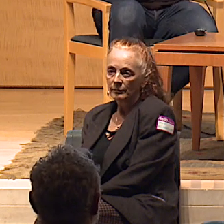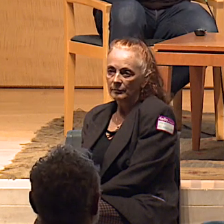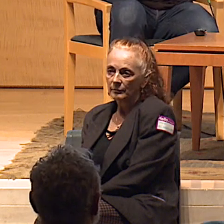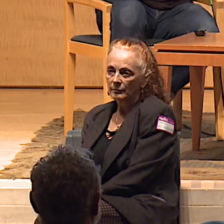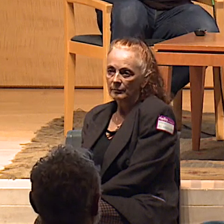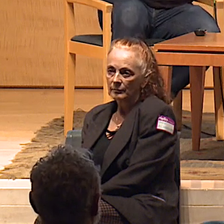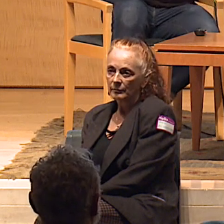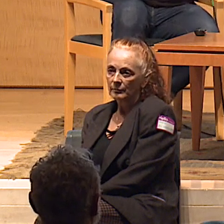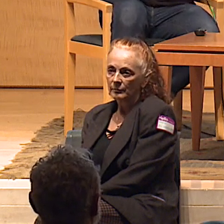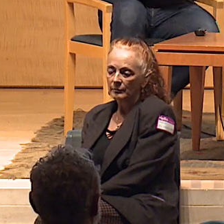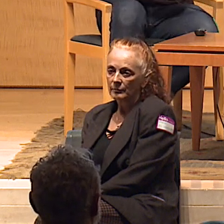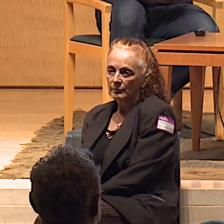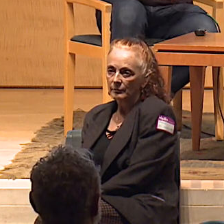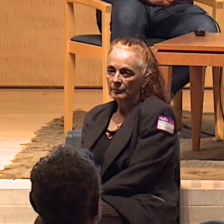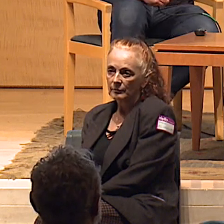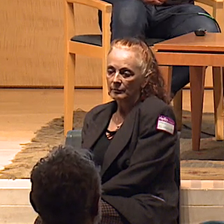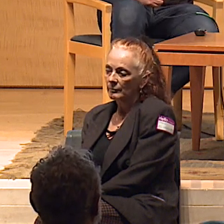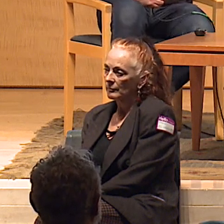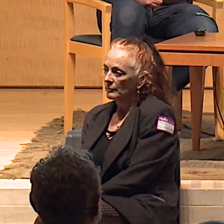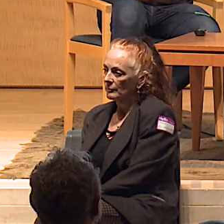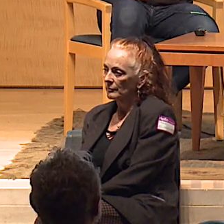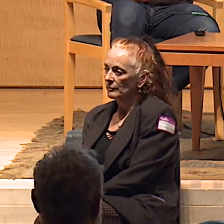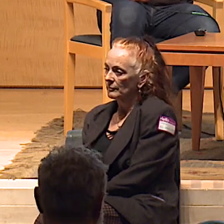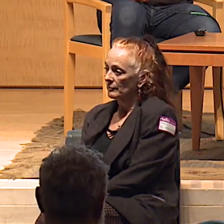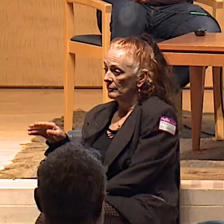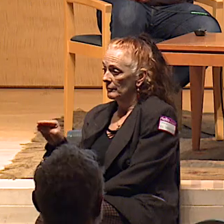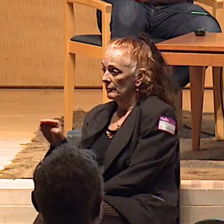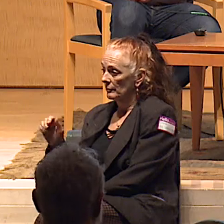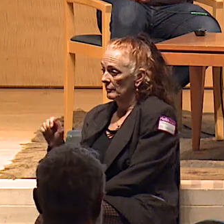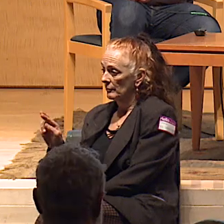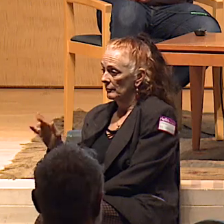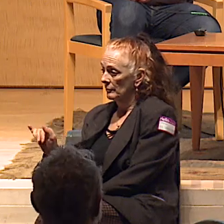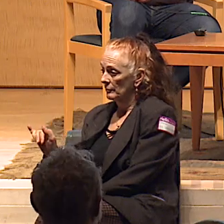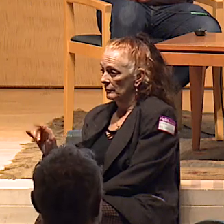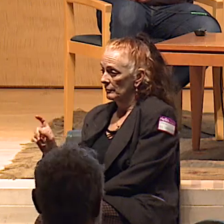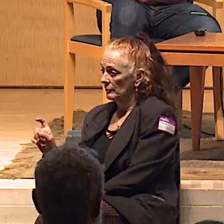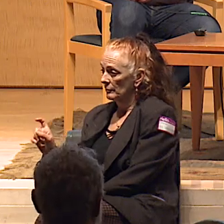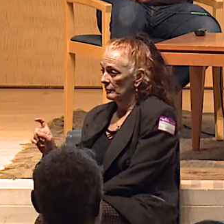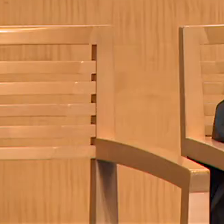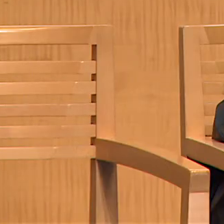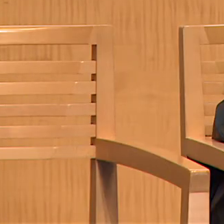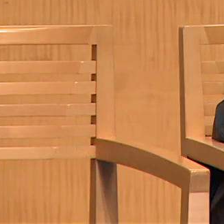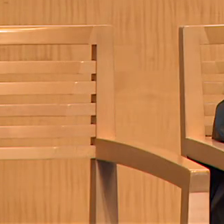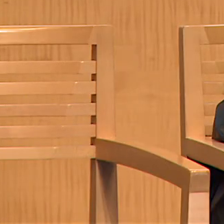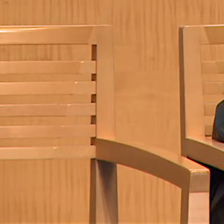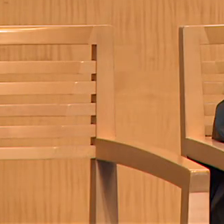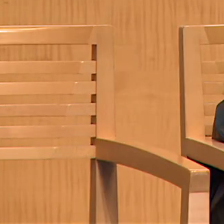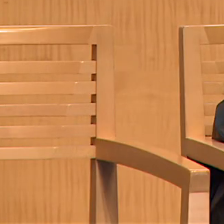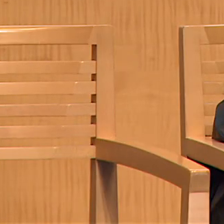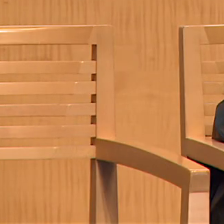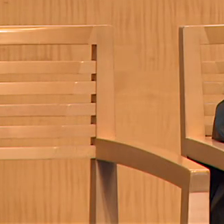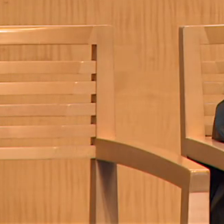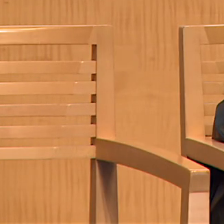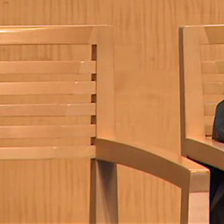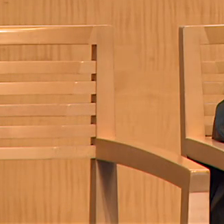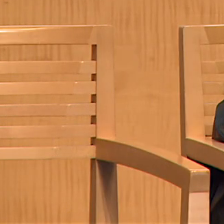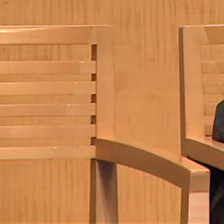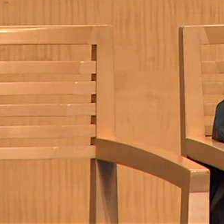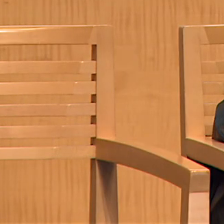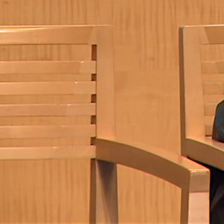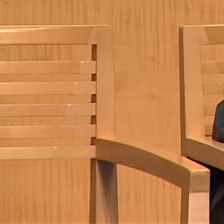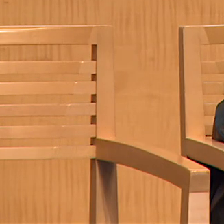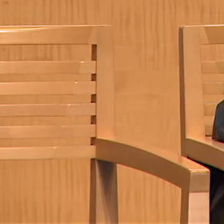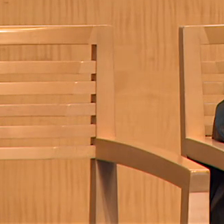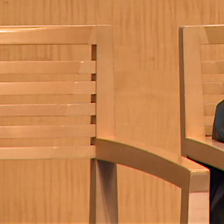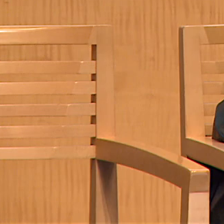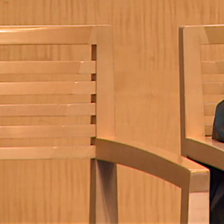You can introduce yourself as well. Hi, can you hear me through this mask? Okay. My name's MariNaomi. I don't know why I'm here, because I'm a fucking